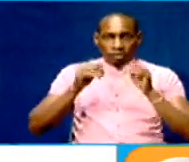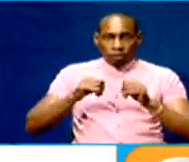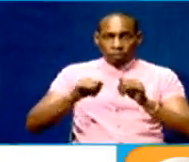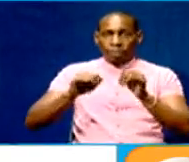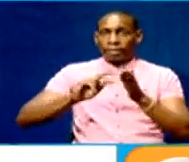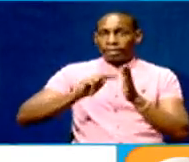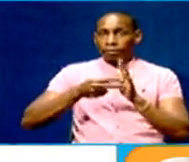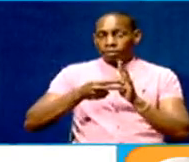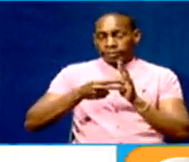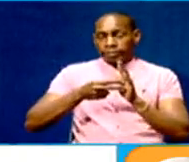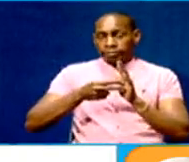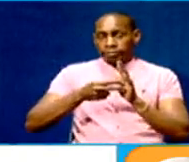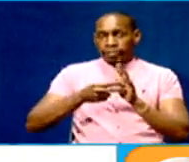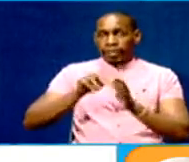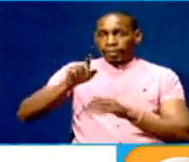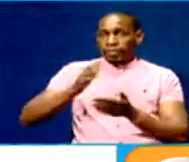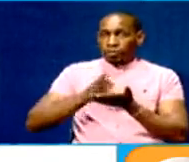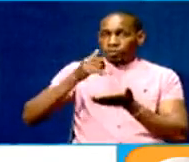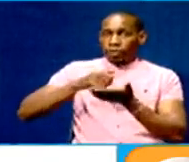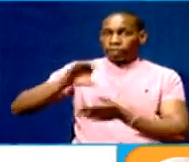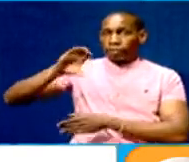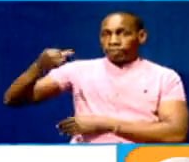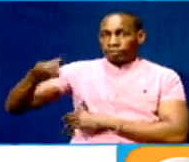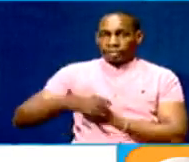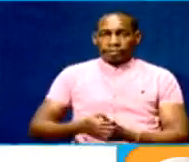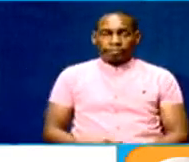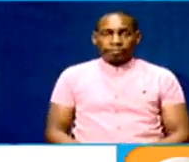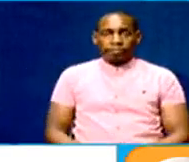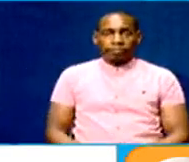when it comes to implementing projects, they have to involve the counties.